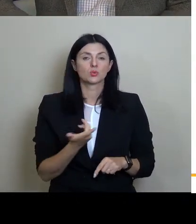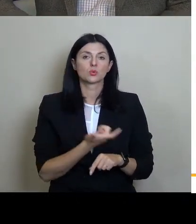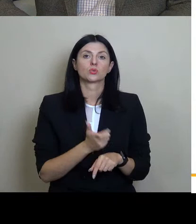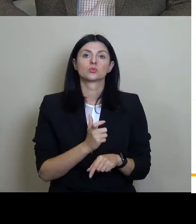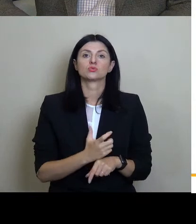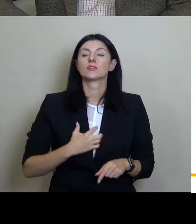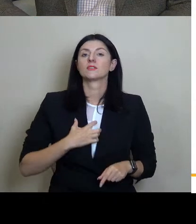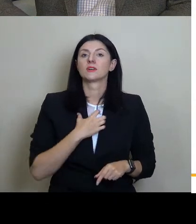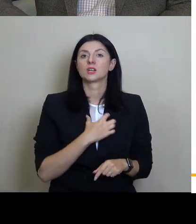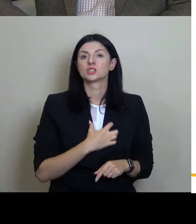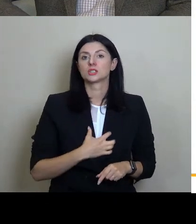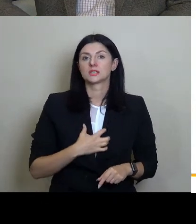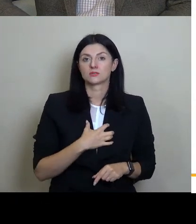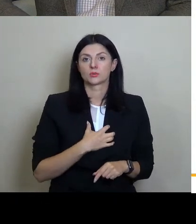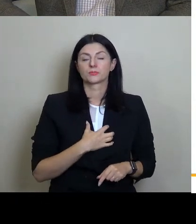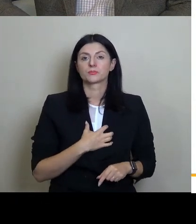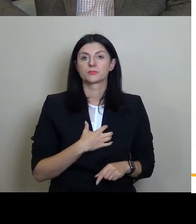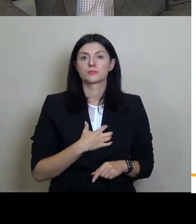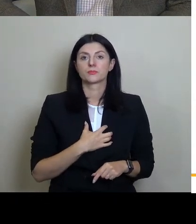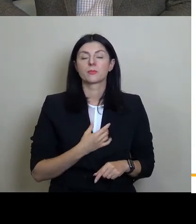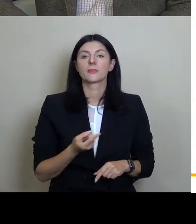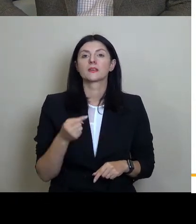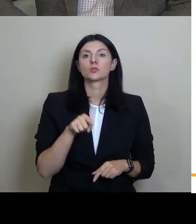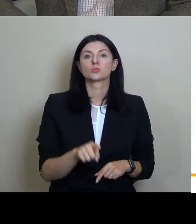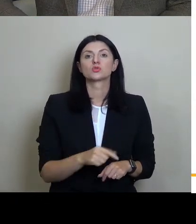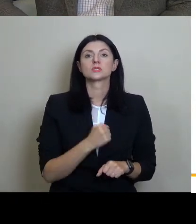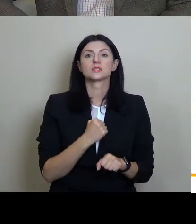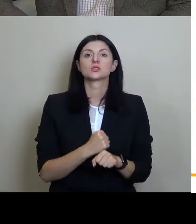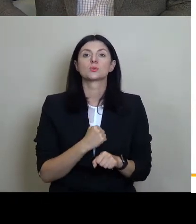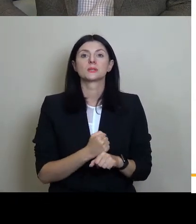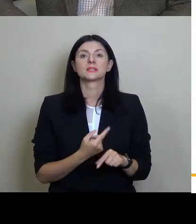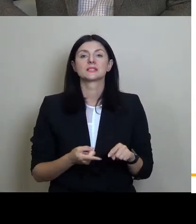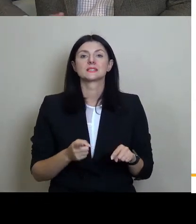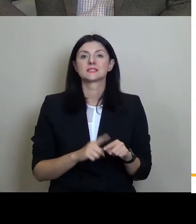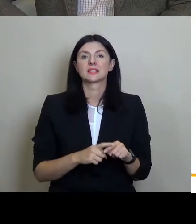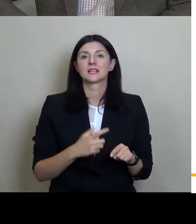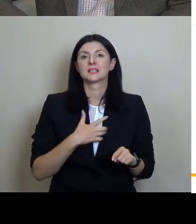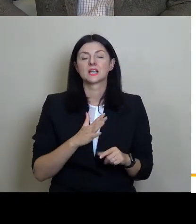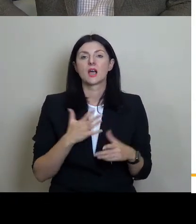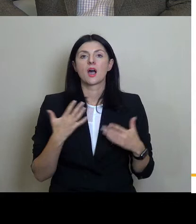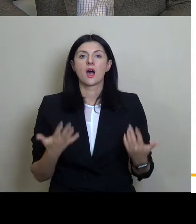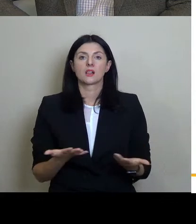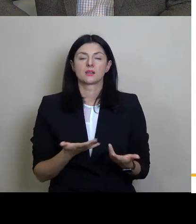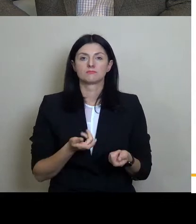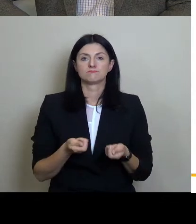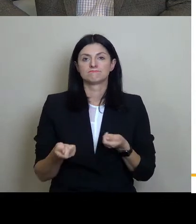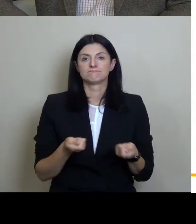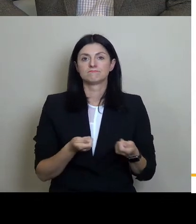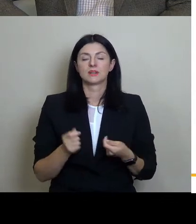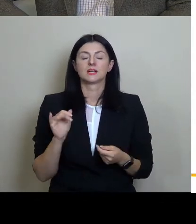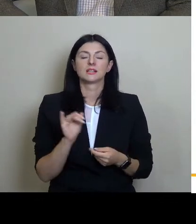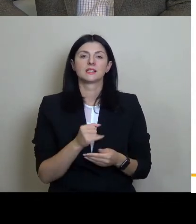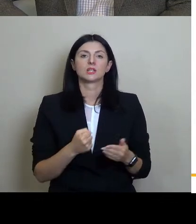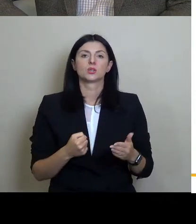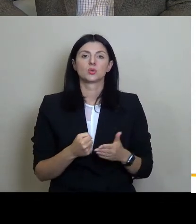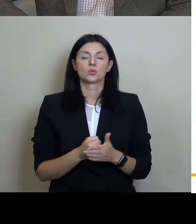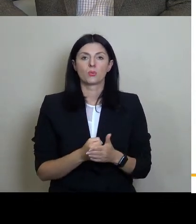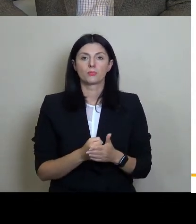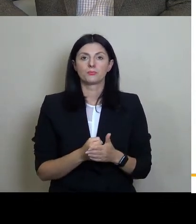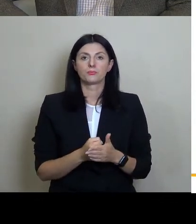organized. From this point of view, it is very important to make